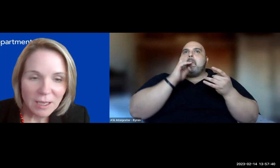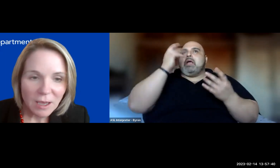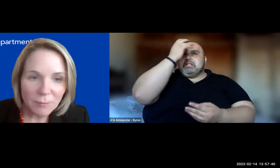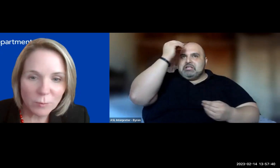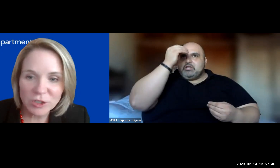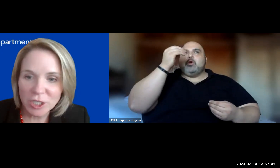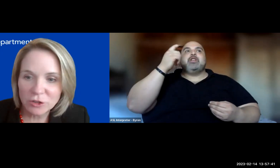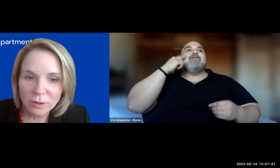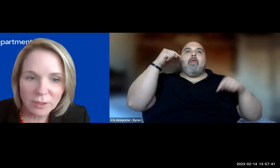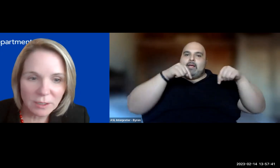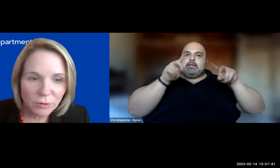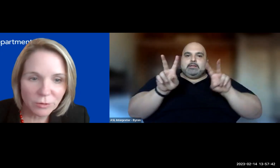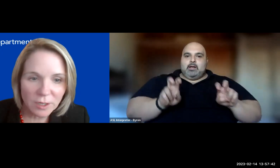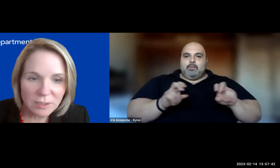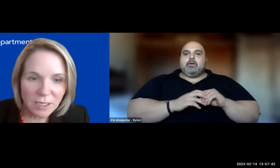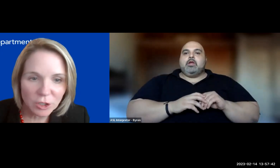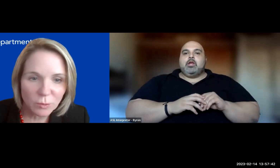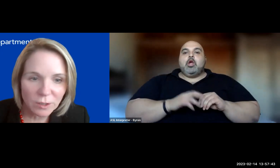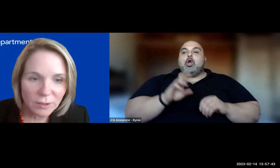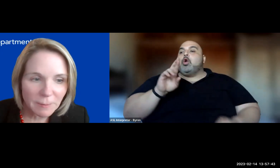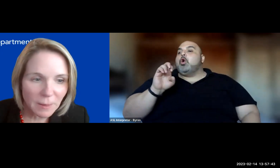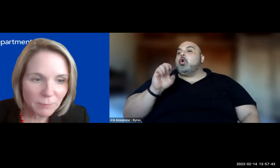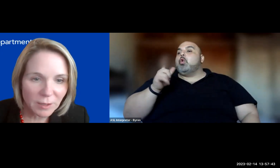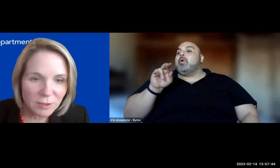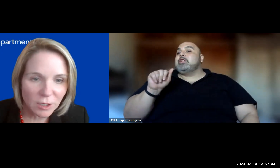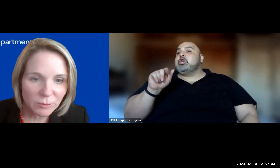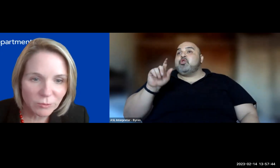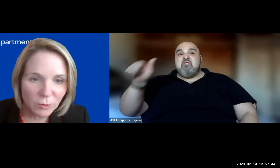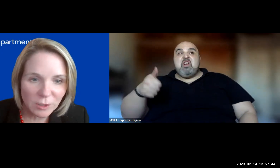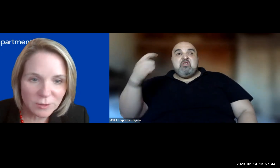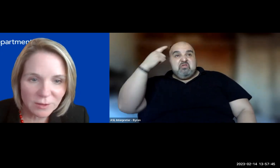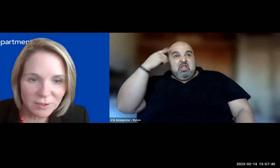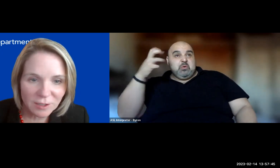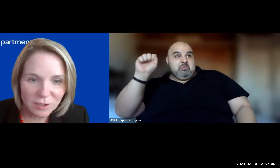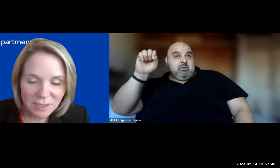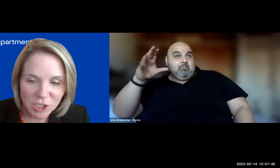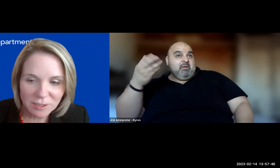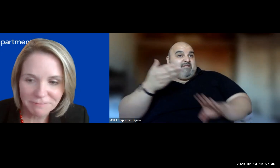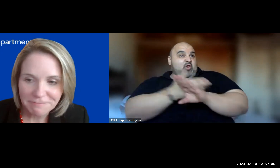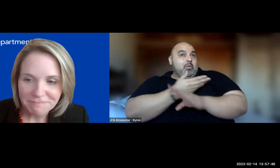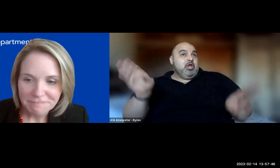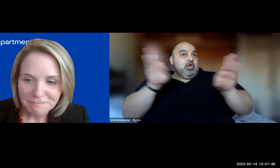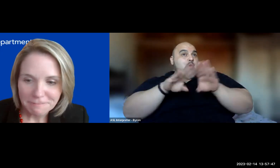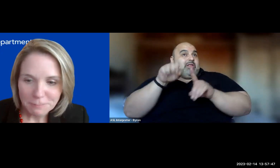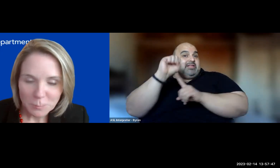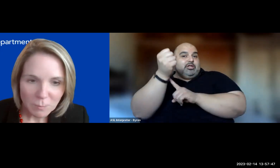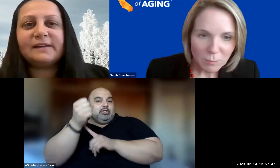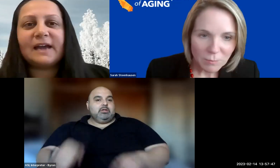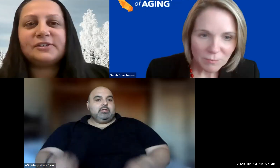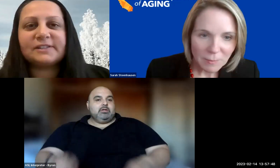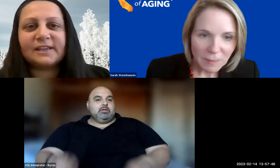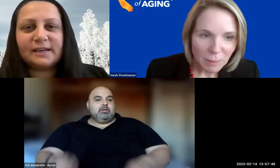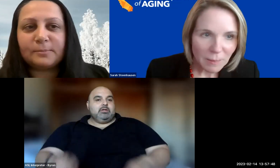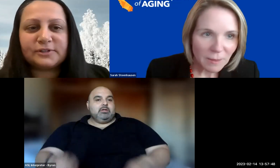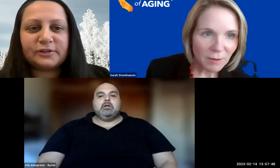topic. Regina, do you have any other thoughts that you want to pass along before we close out this session?